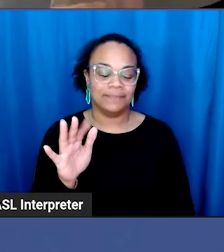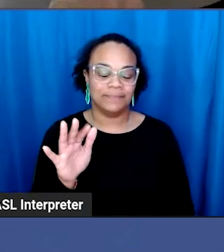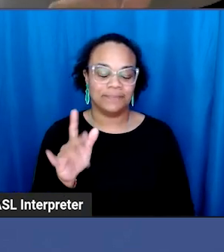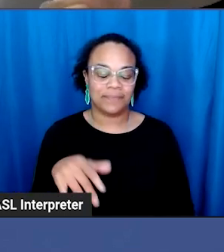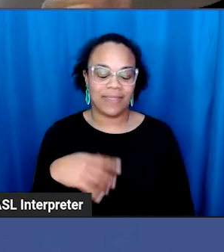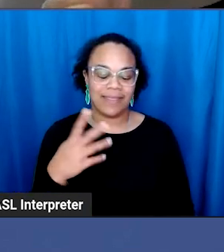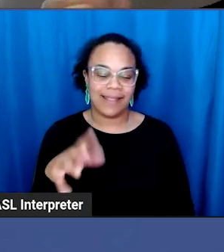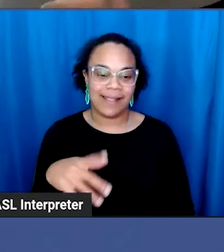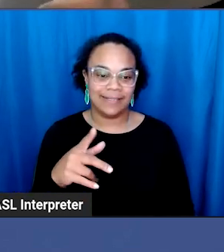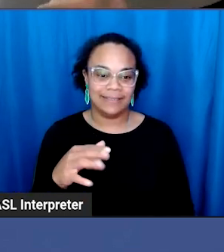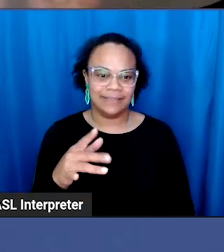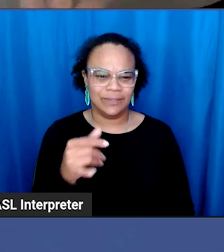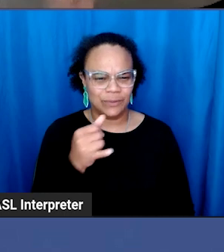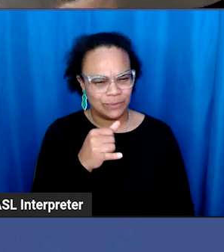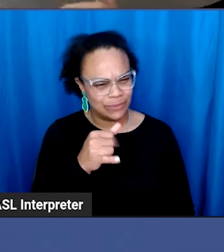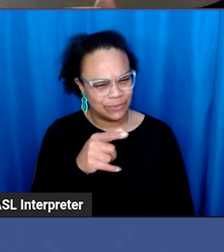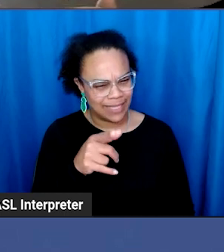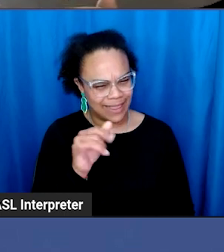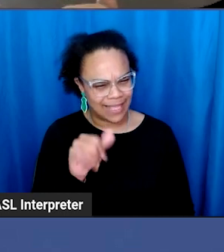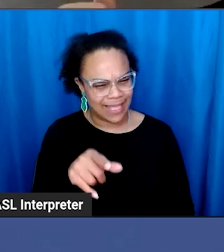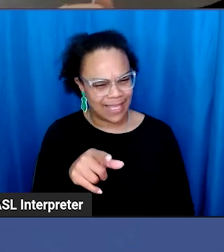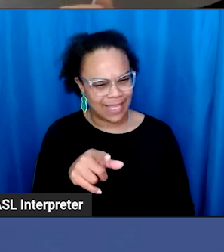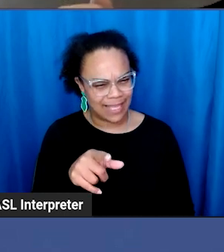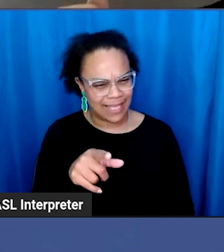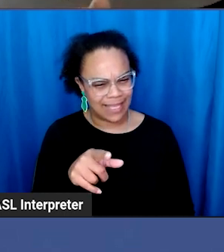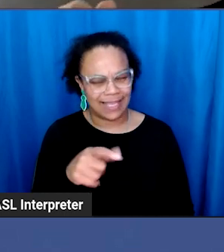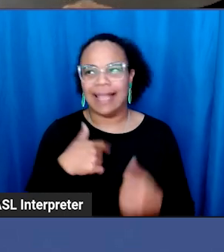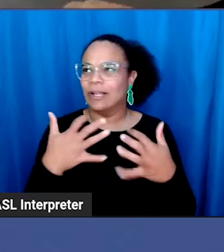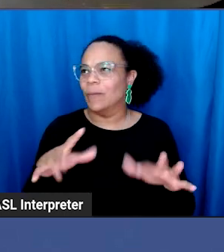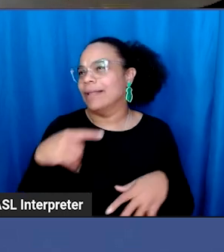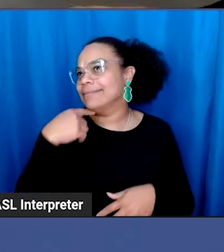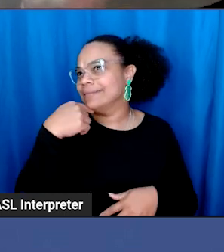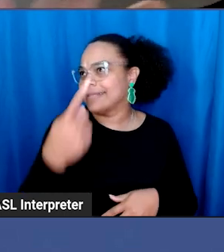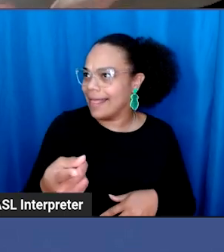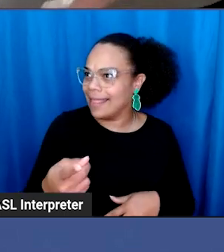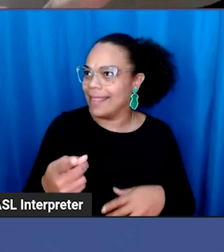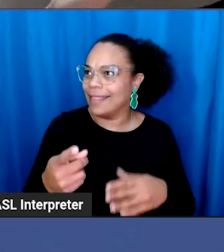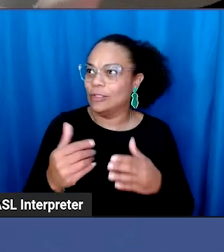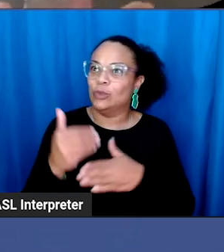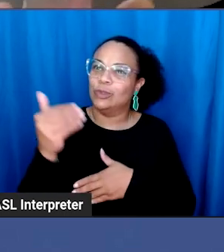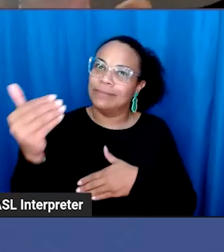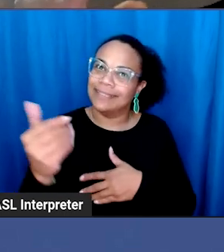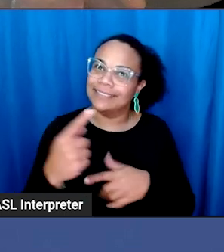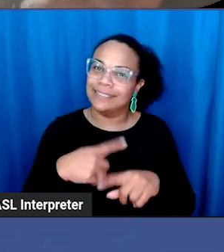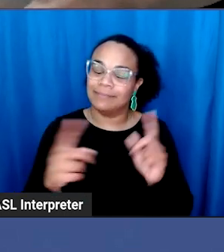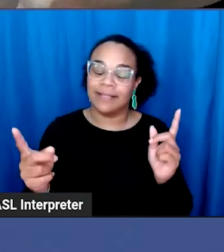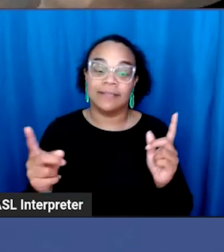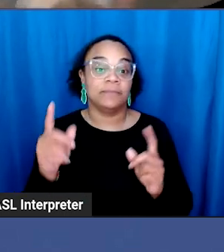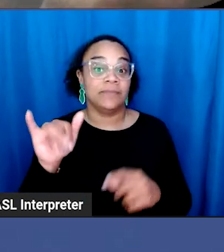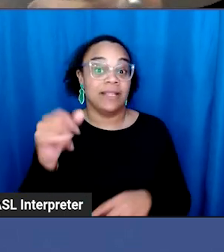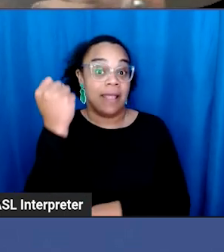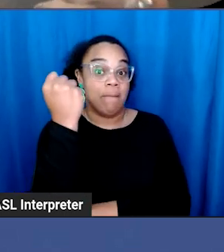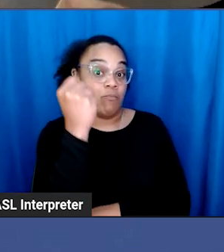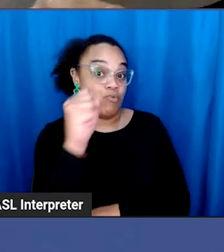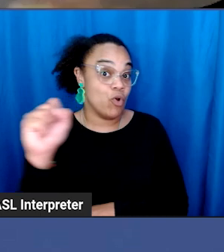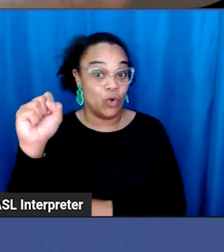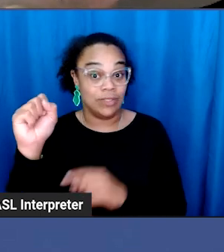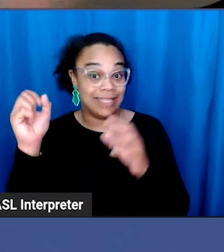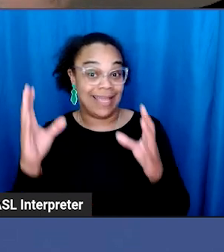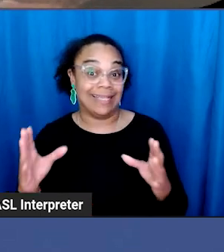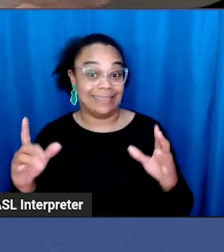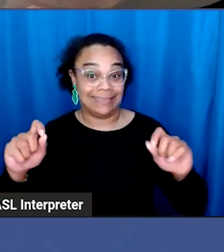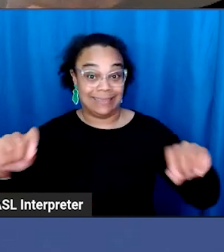the not to like reveal too much, but basically the protest sign is